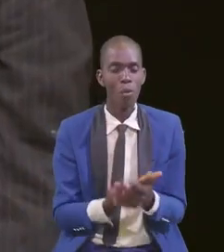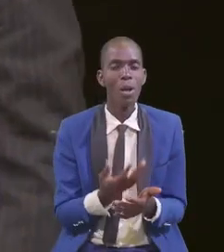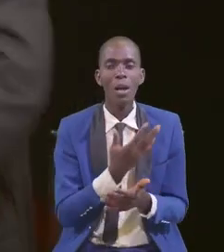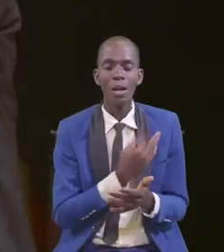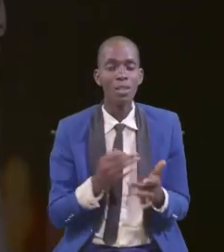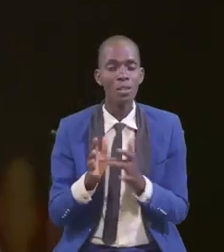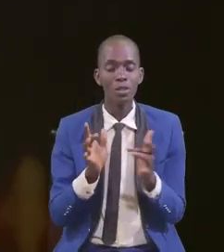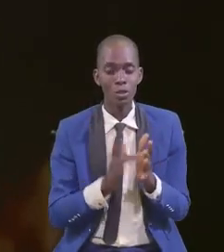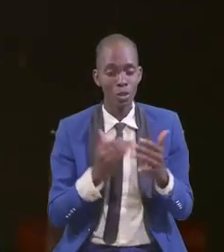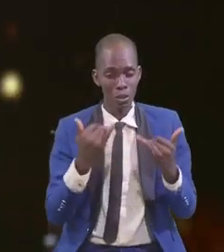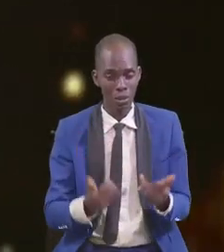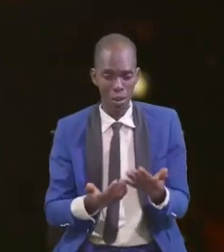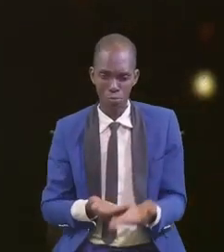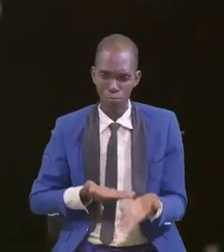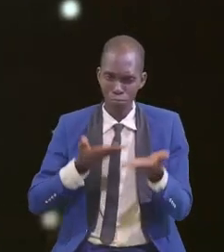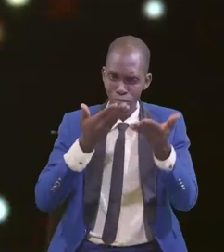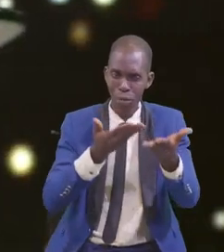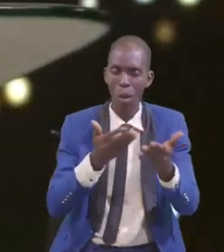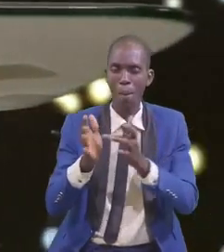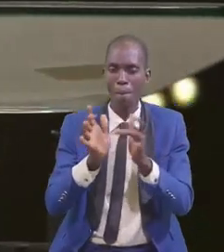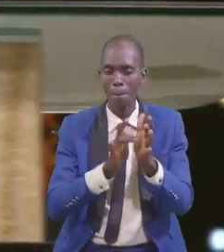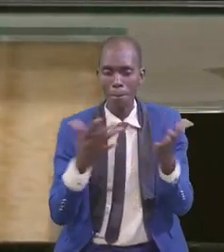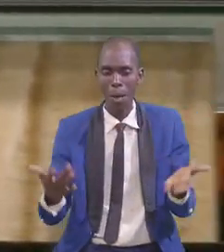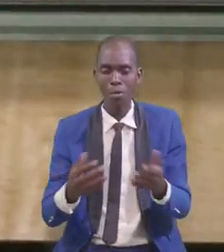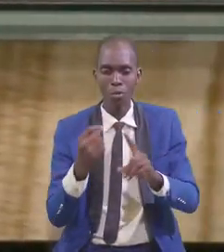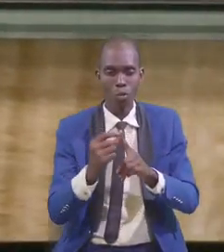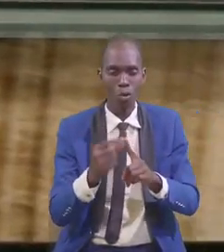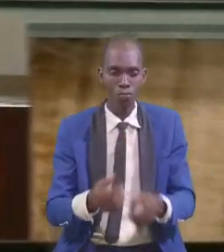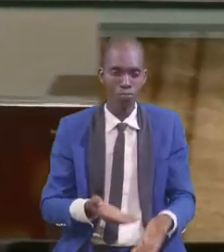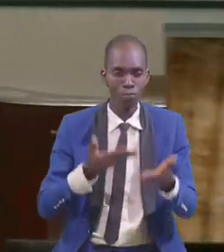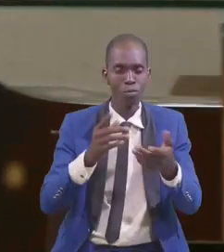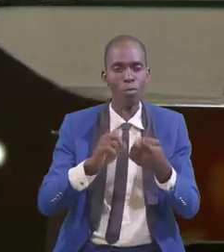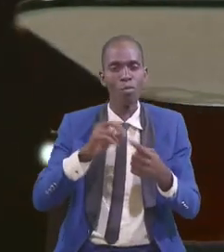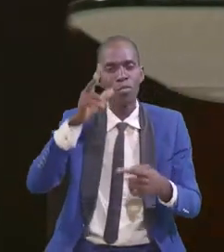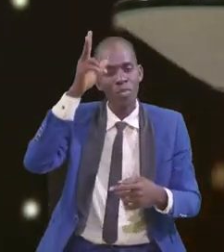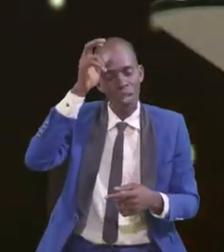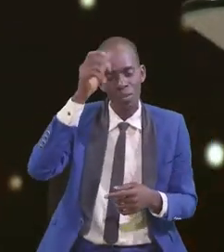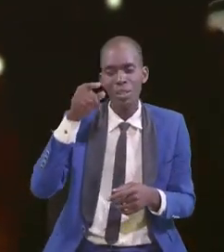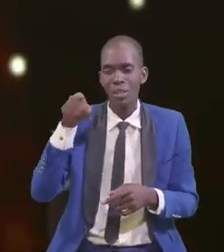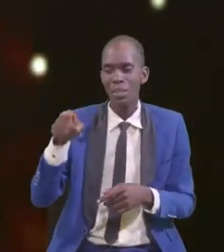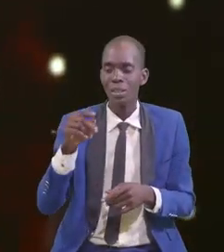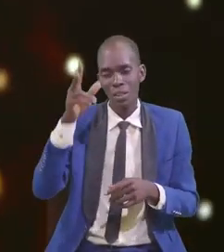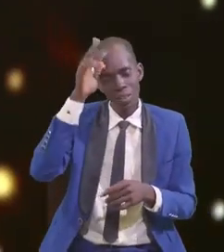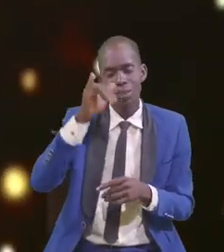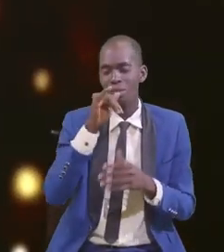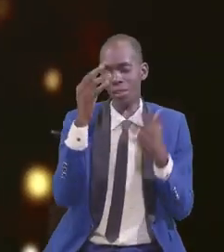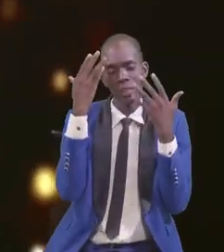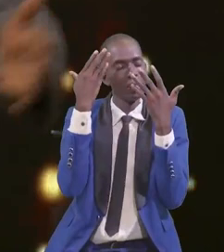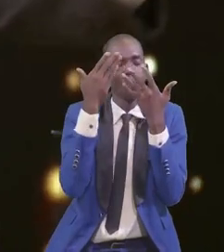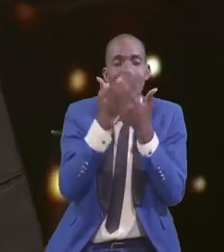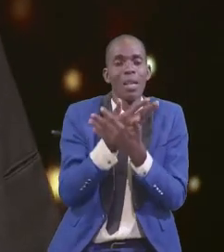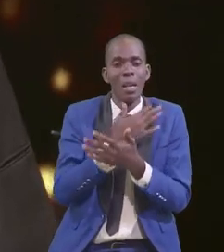the world. And Satan is the devil and is the prince of the power